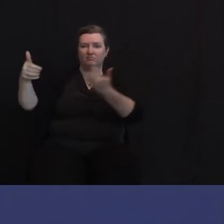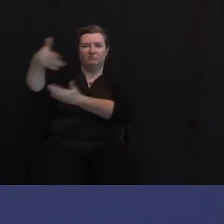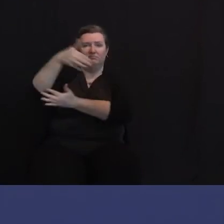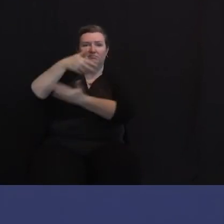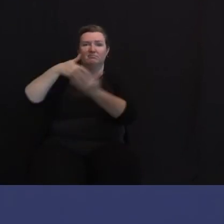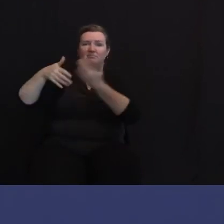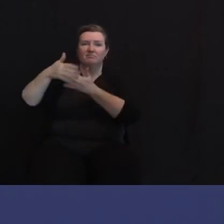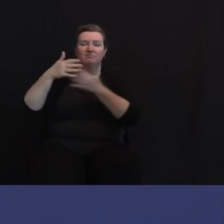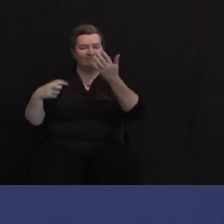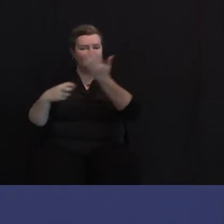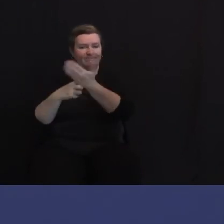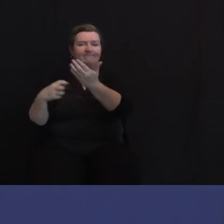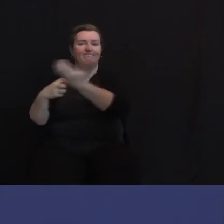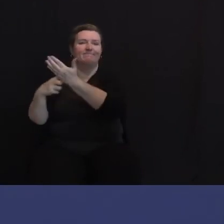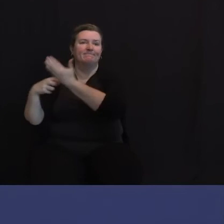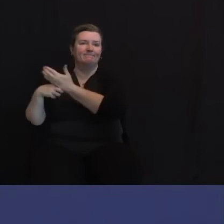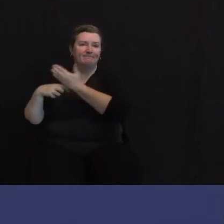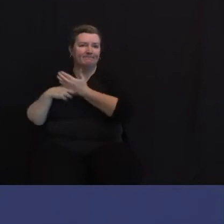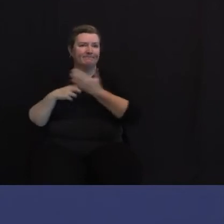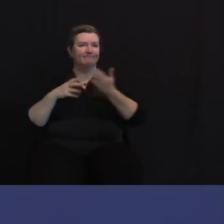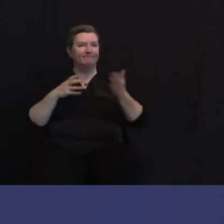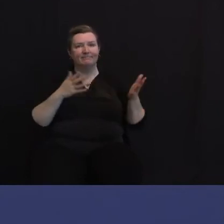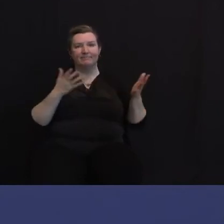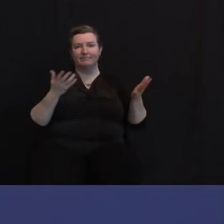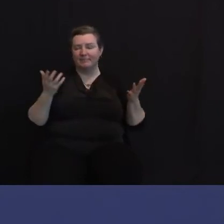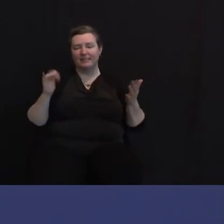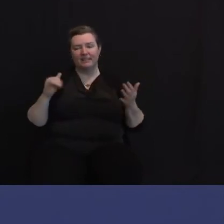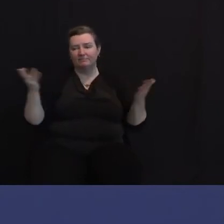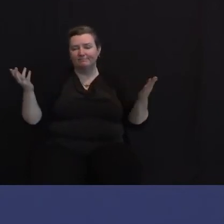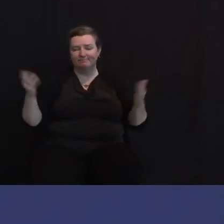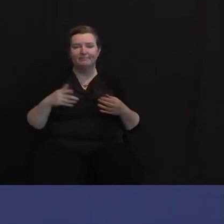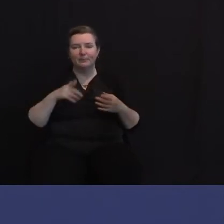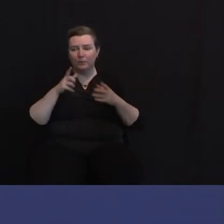cited the organizer there. As far as security, it's,